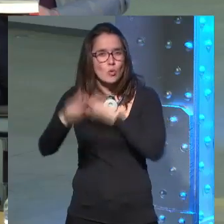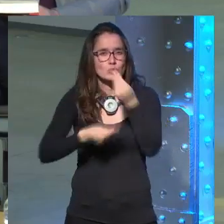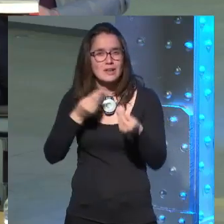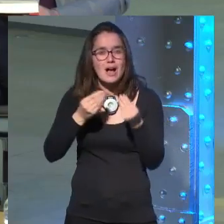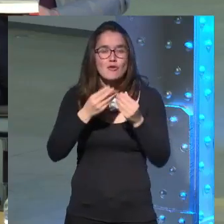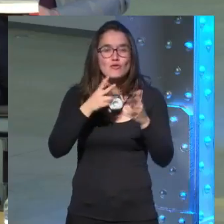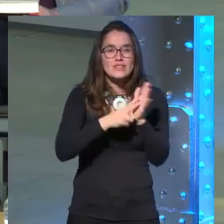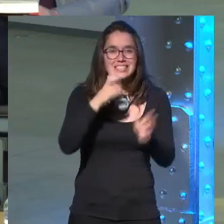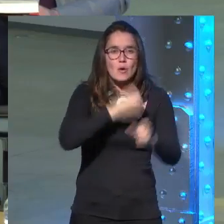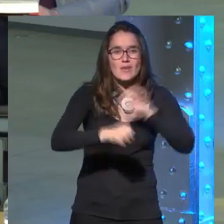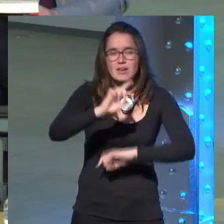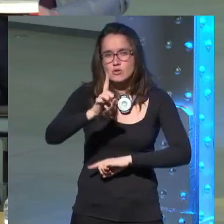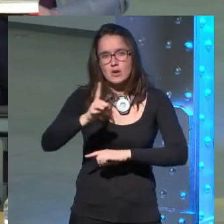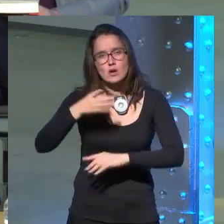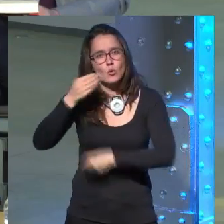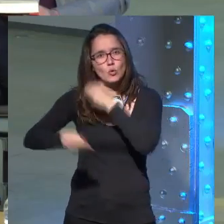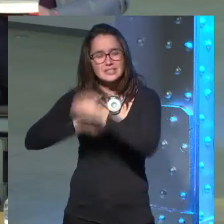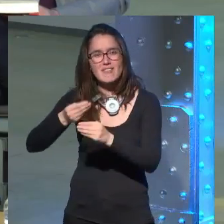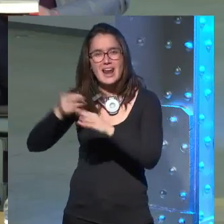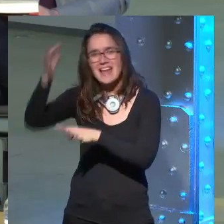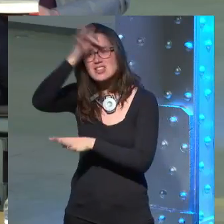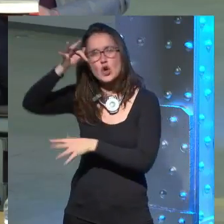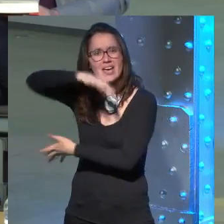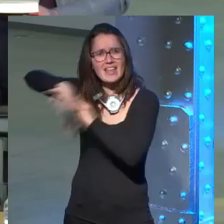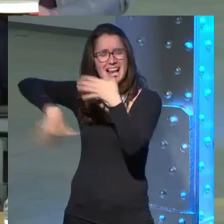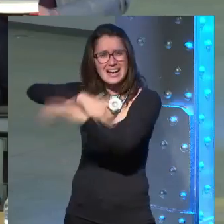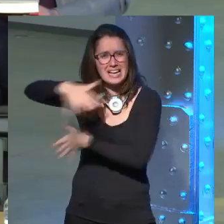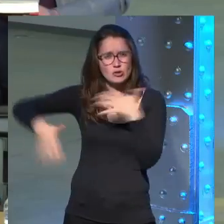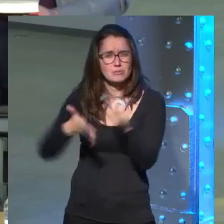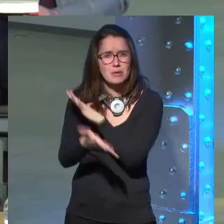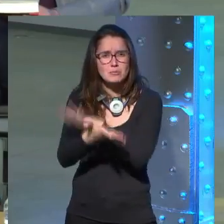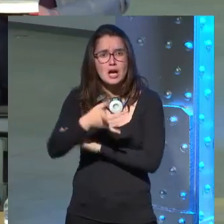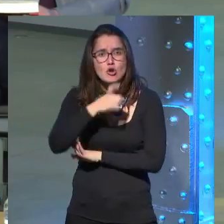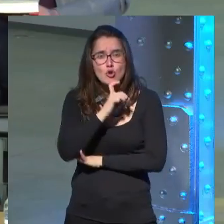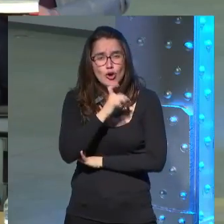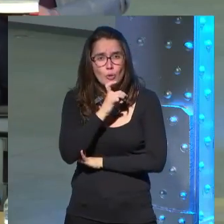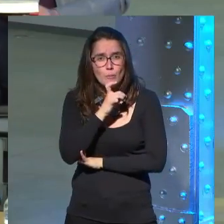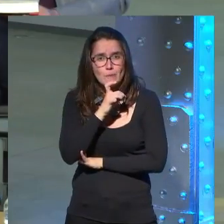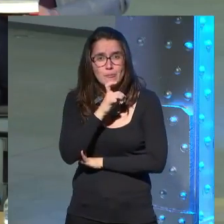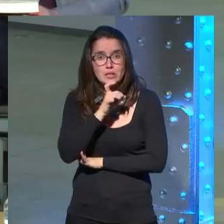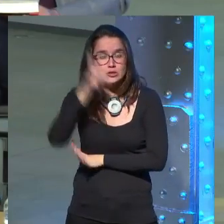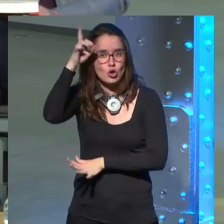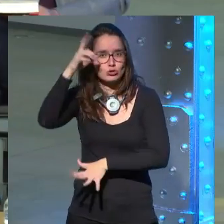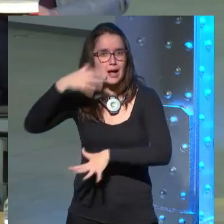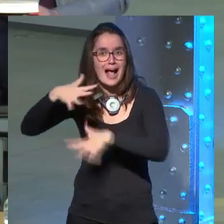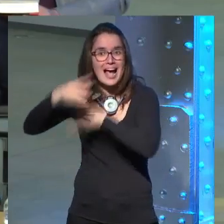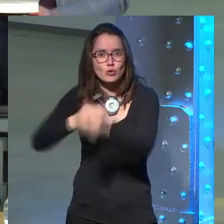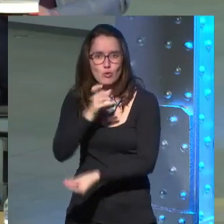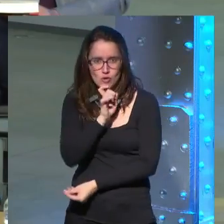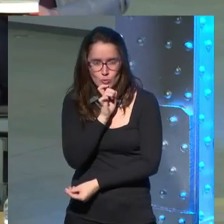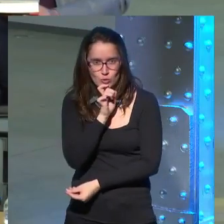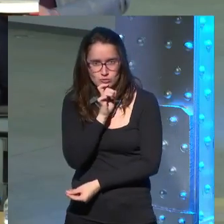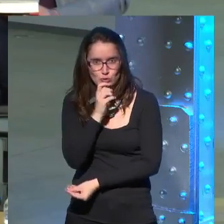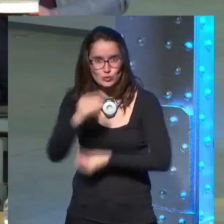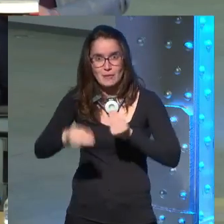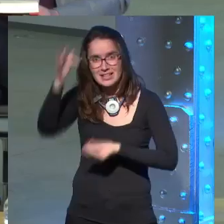the way his God was acting. That humans can only know a certain amount about our universe, and that in the decimal places